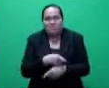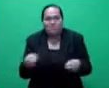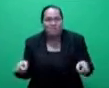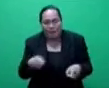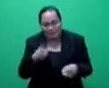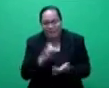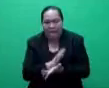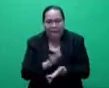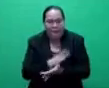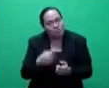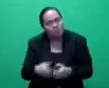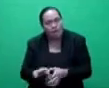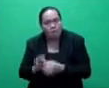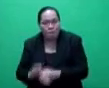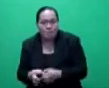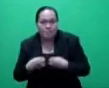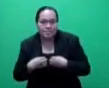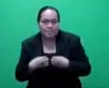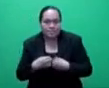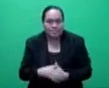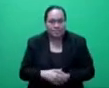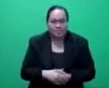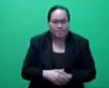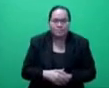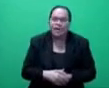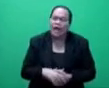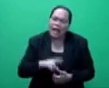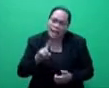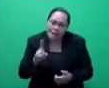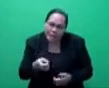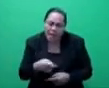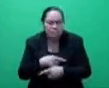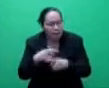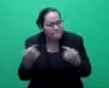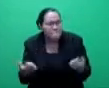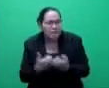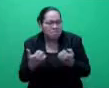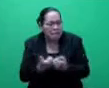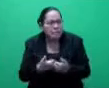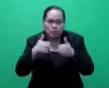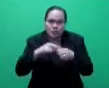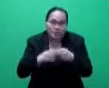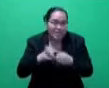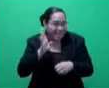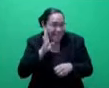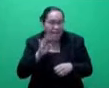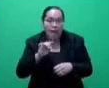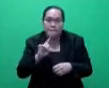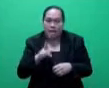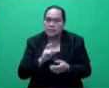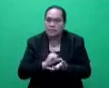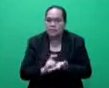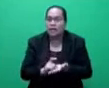the country. Despite all this good news, Mr. Speaker, sir, it is clear that we must prepare for